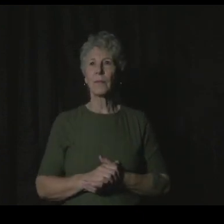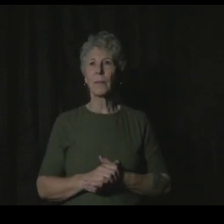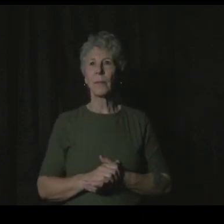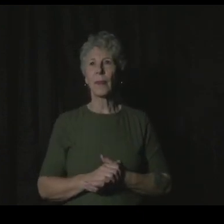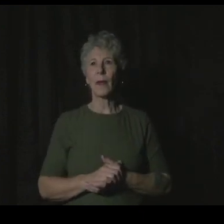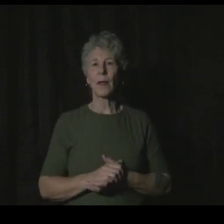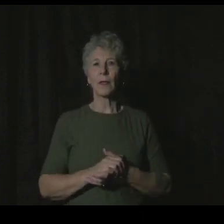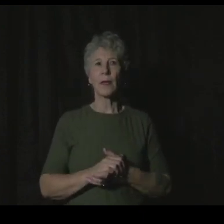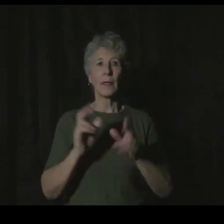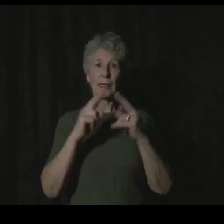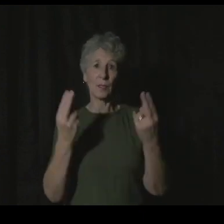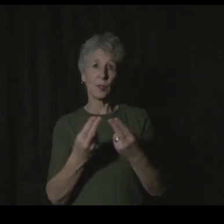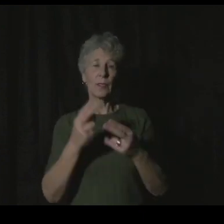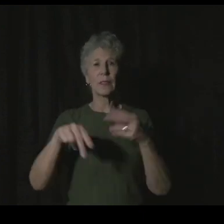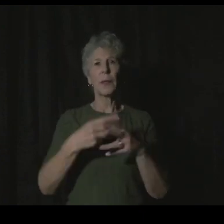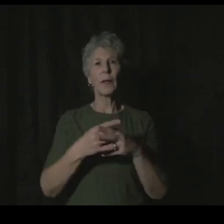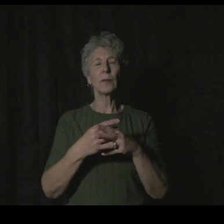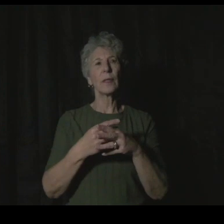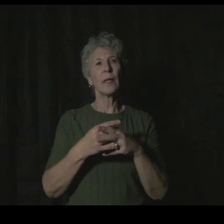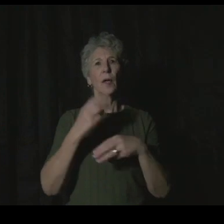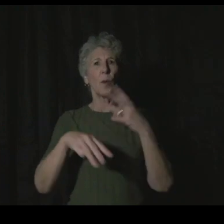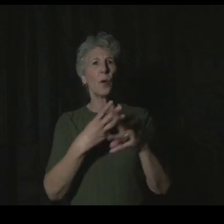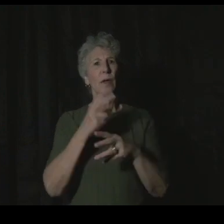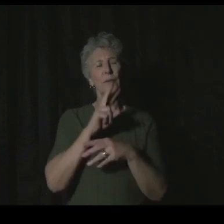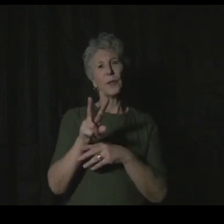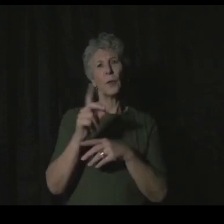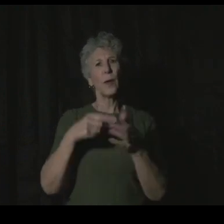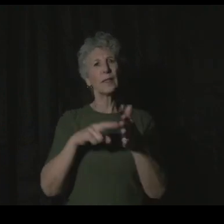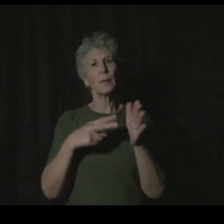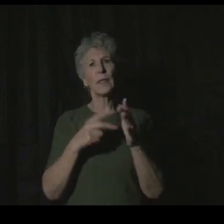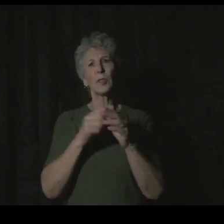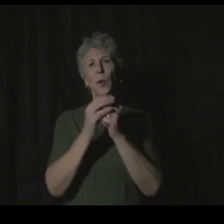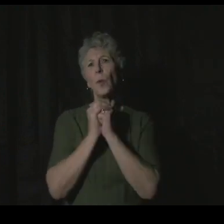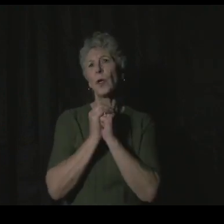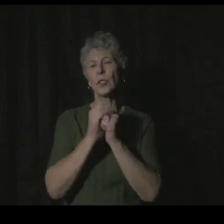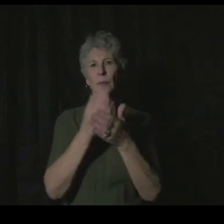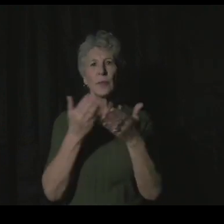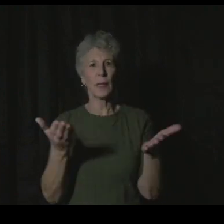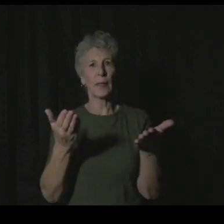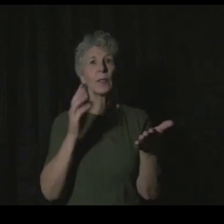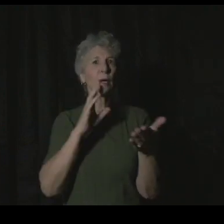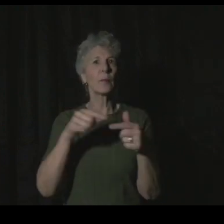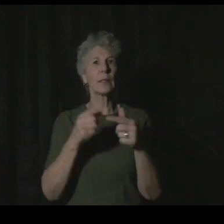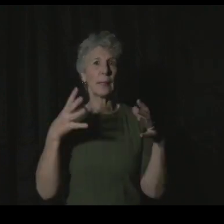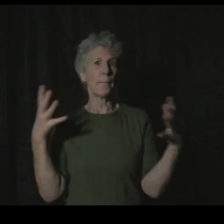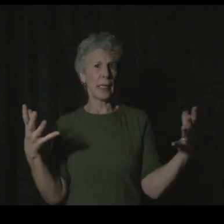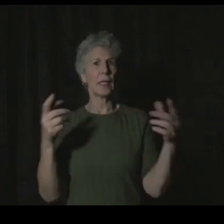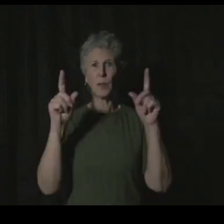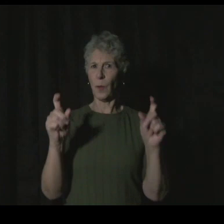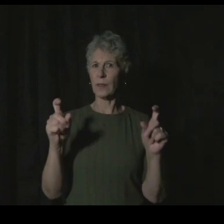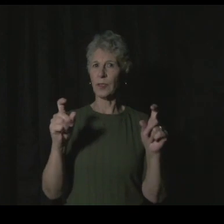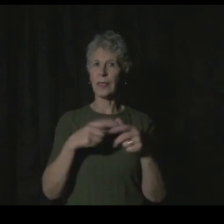working on right now is about worldview and what does it mean to worship something. So we talk about these big questions and then we look